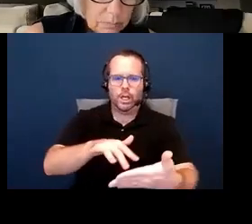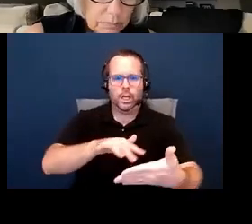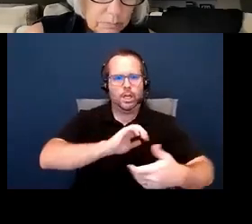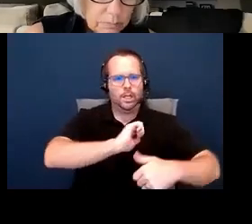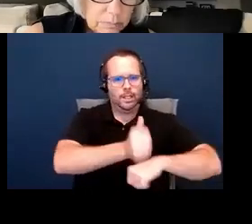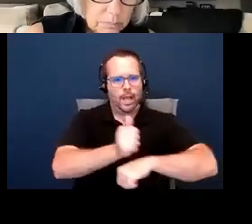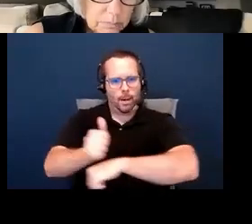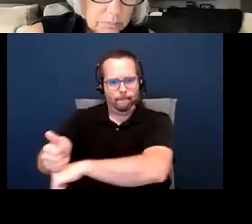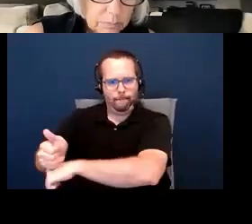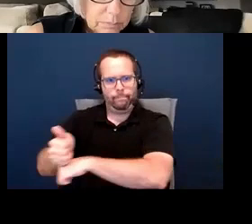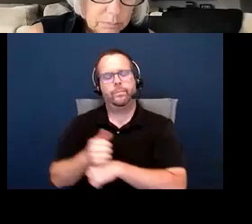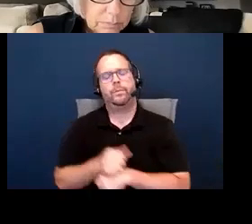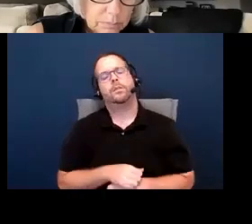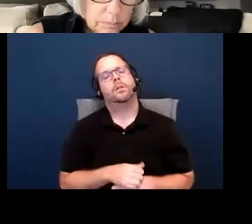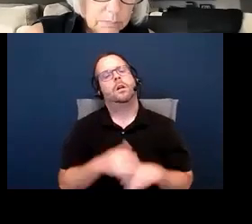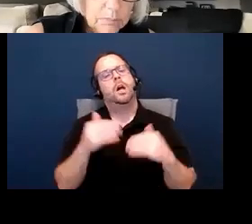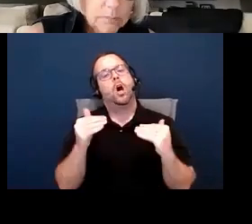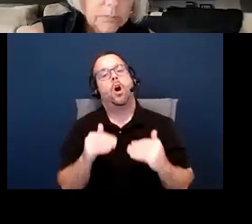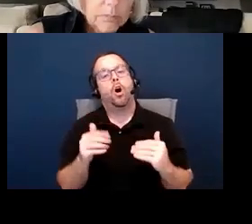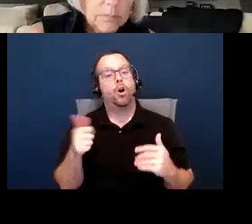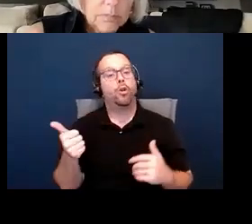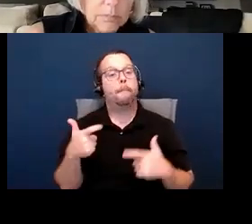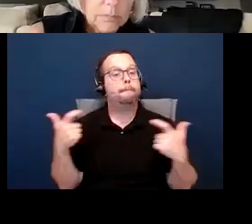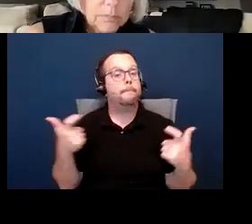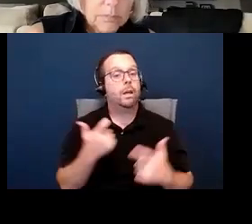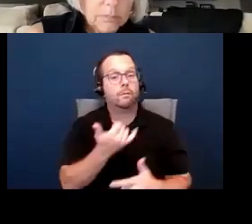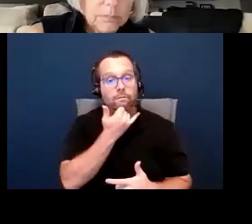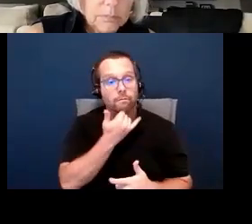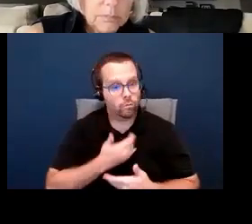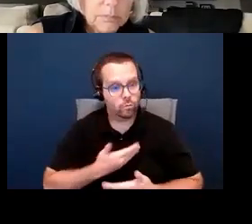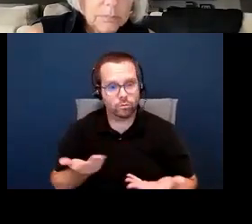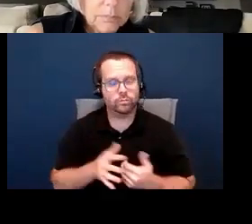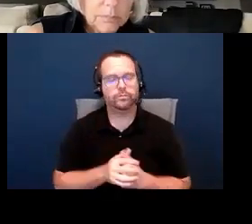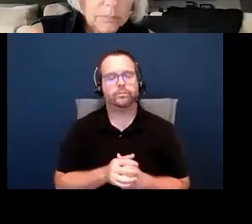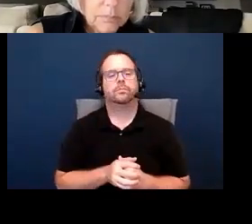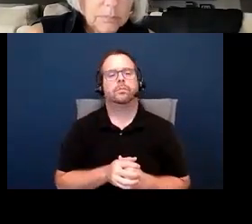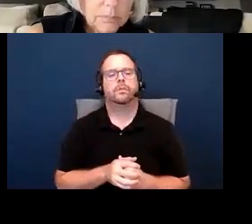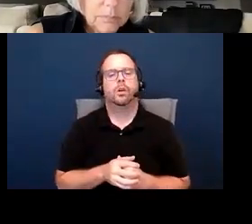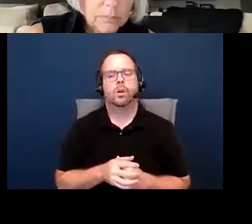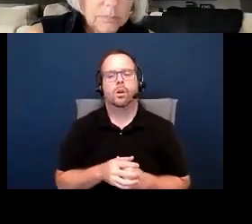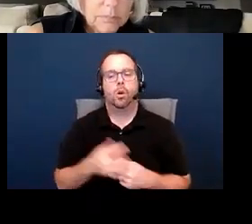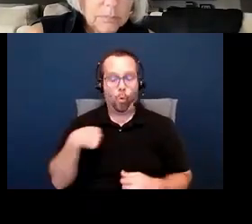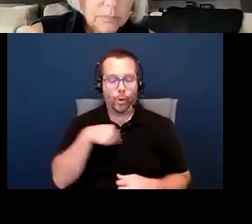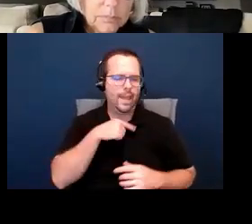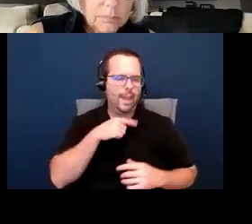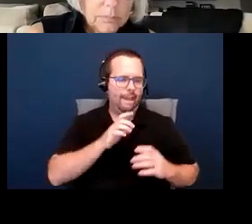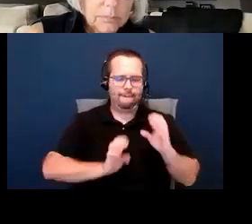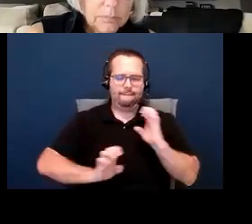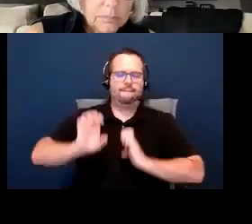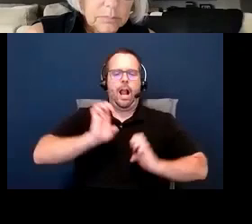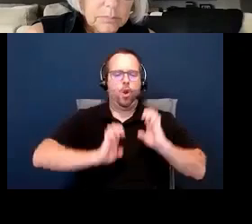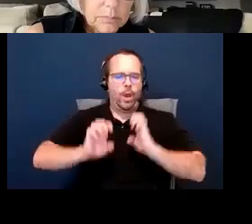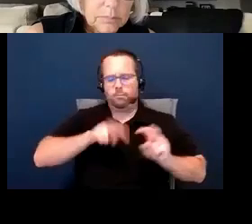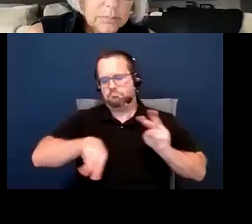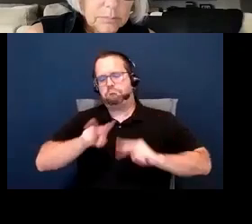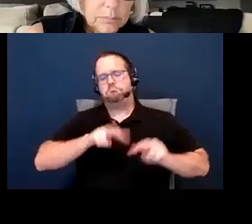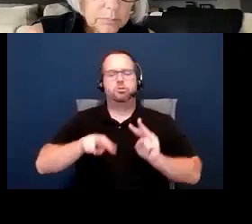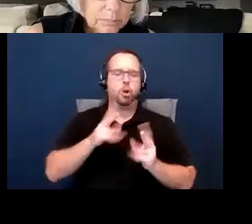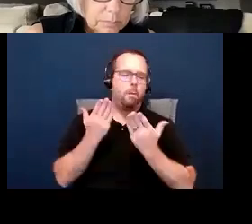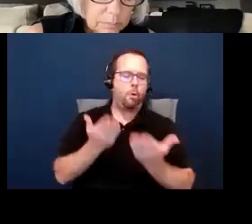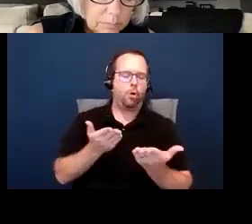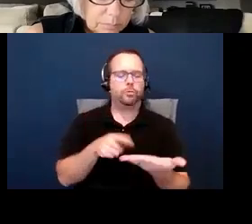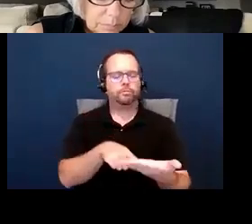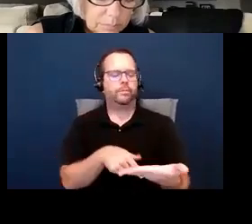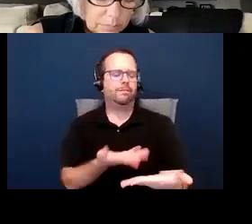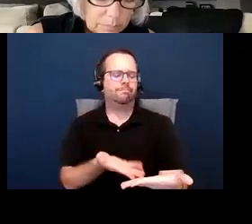Then there are other things that pitfalls. When we're evaluating the proposals, if there's really nothing